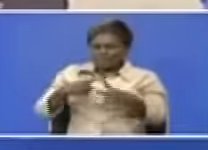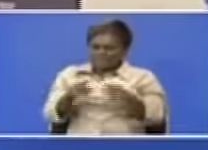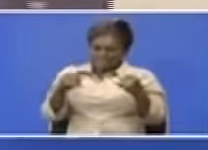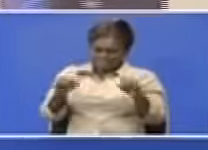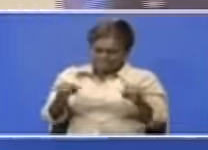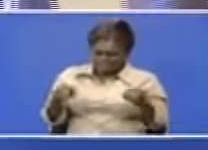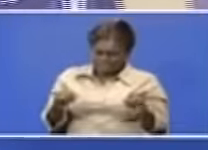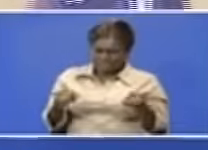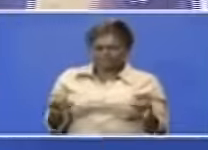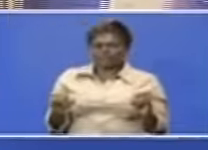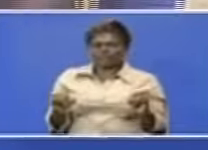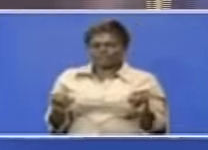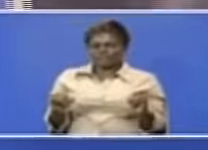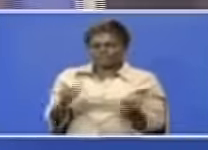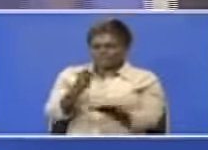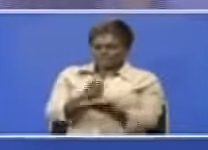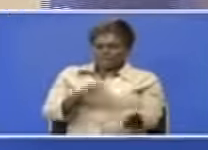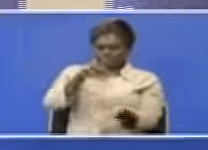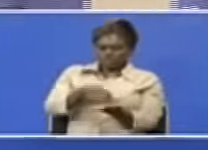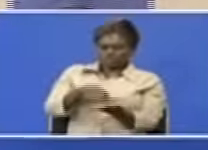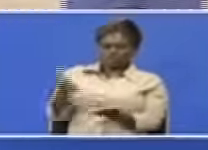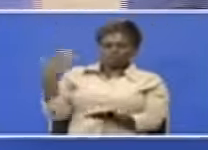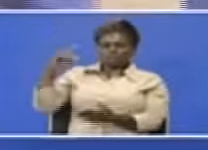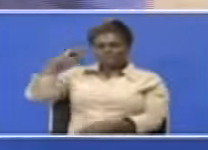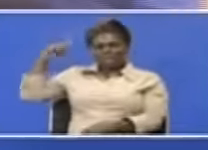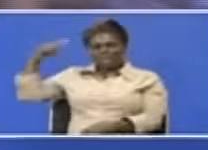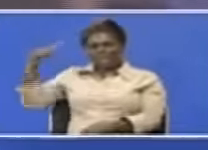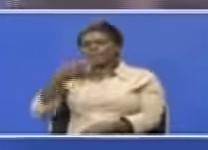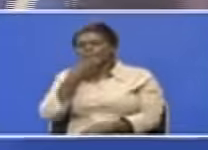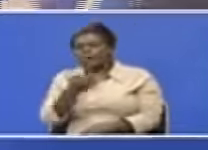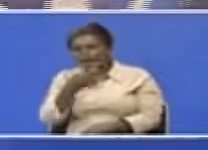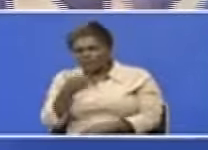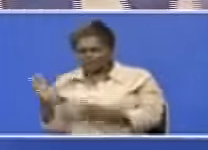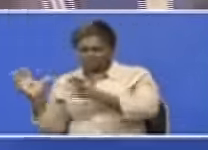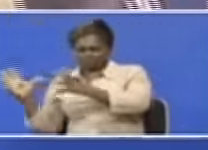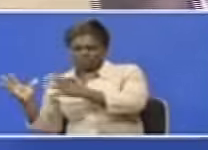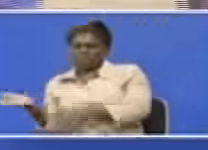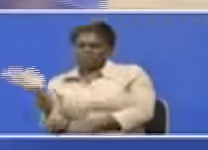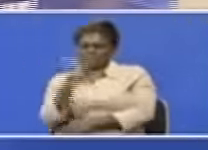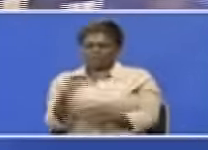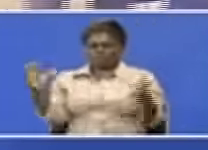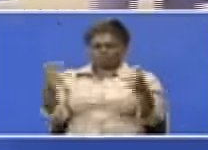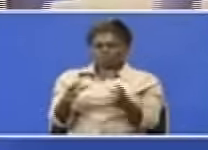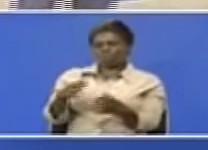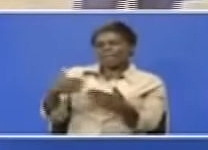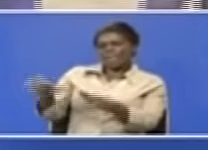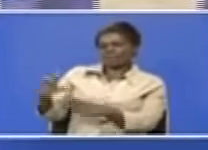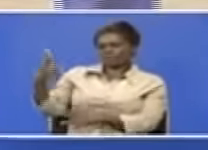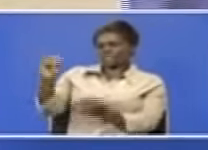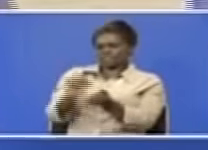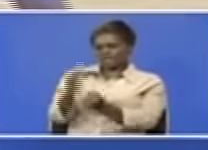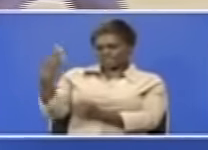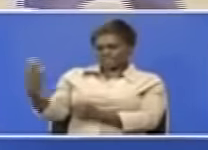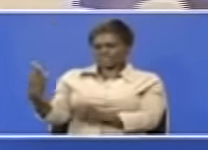zaidi. Some of the acquisitions include former Mathare United defender Edgar Faita Ochieng, who returns to the team he left in 2013, and